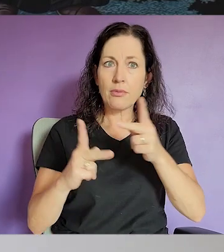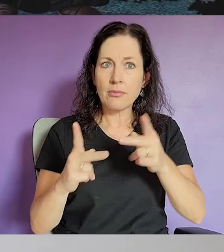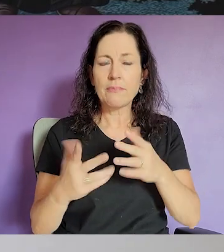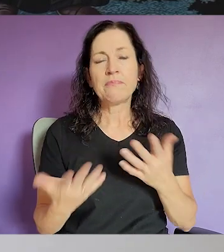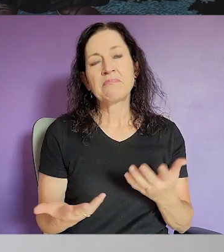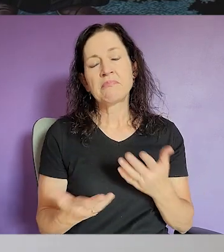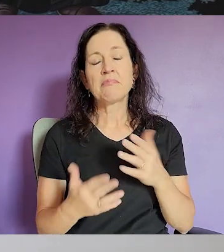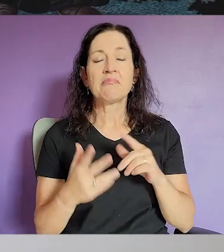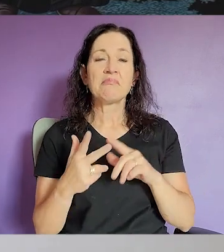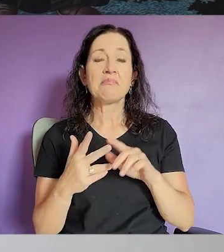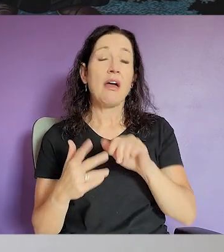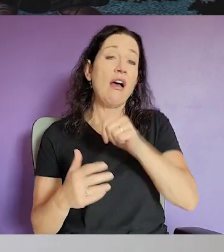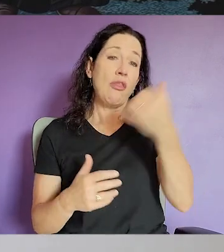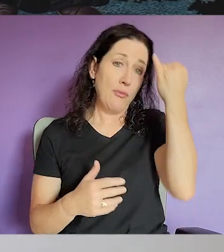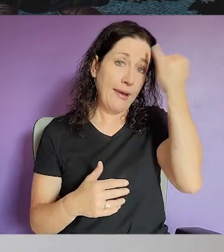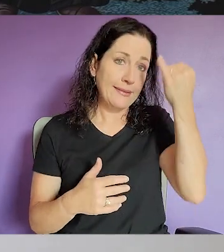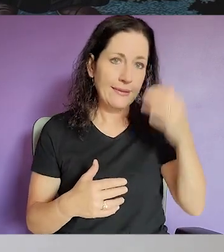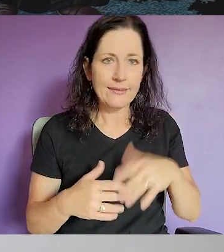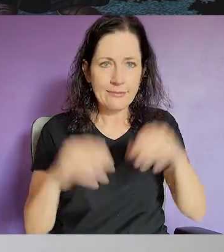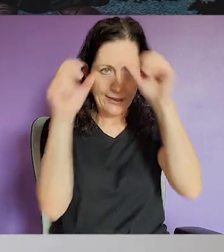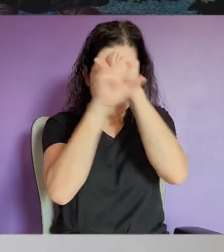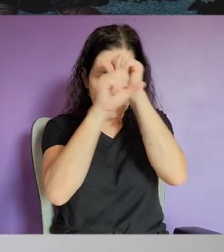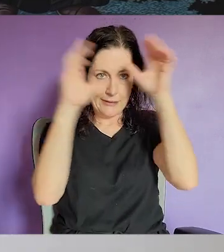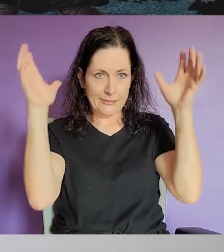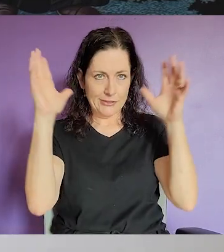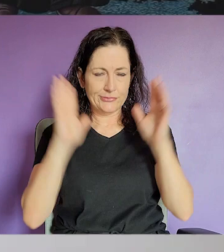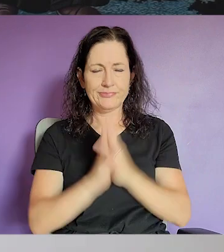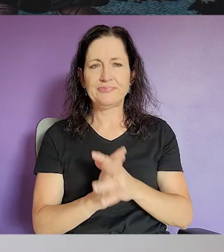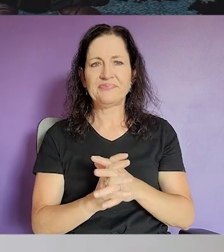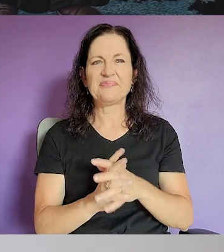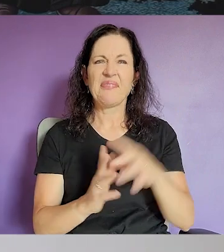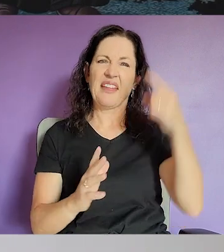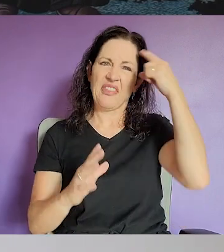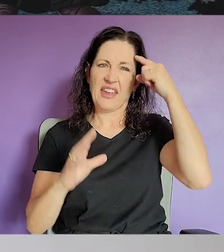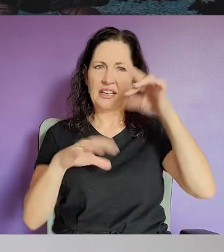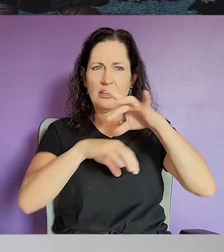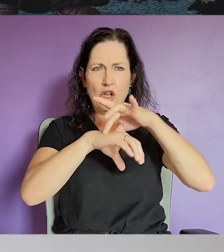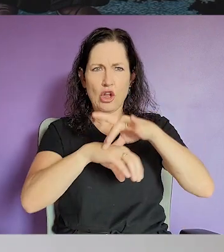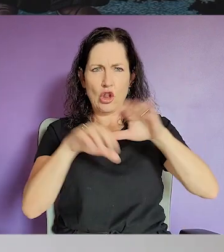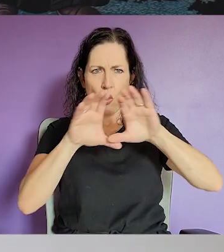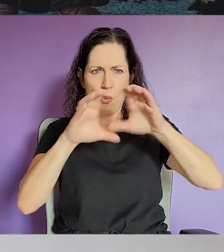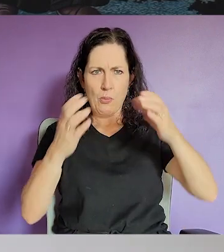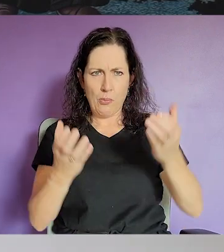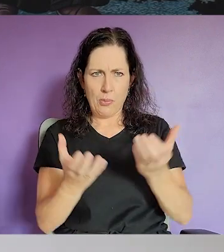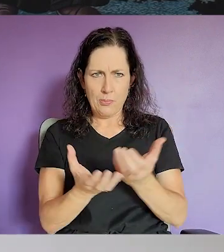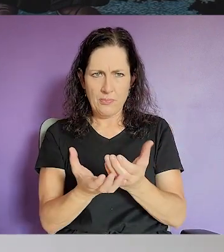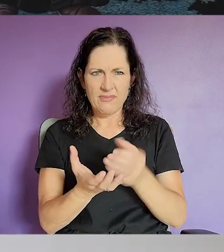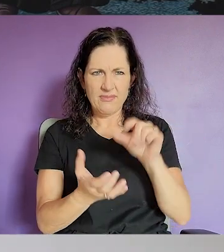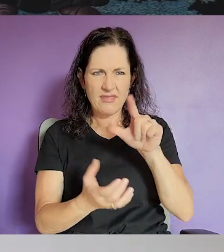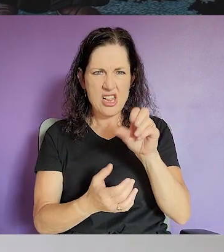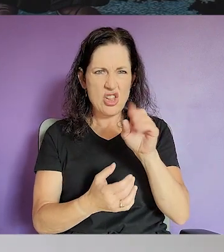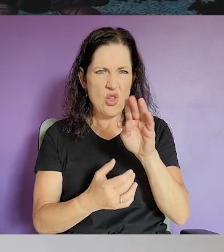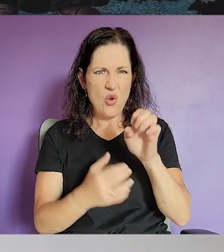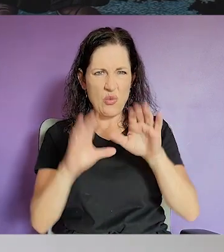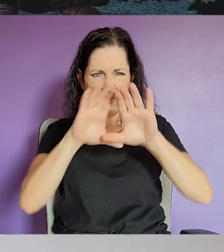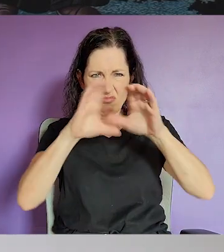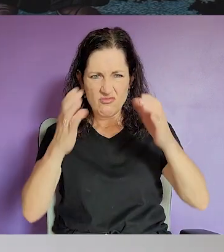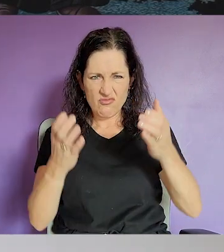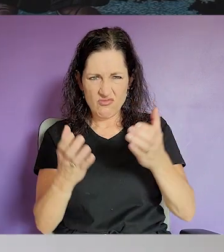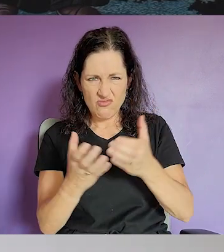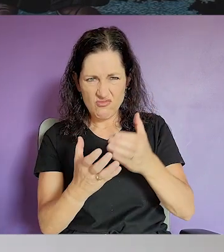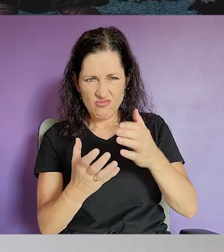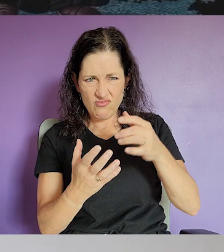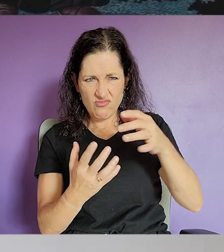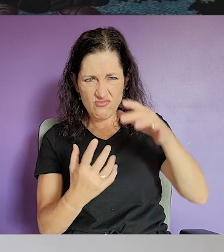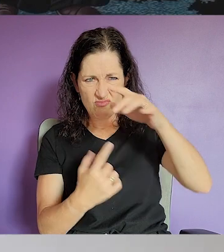Maybe an image might help. I was thinking, if you can imagine a globe and you shine a